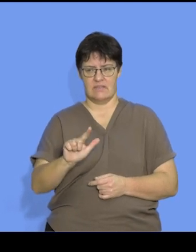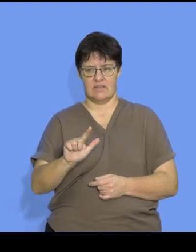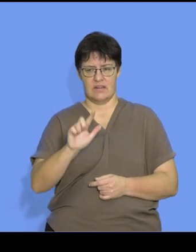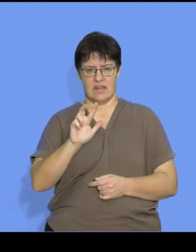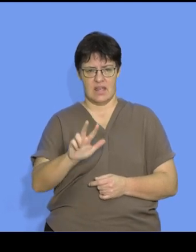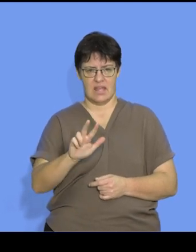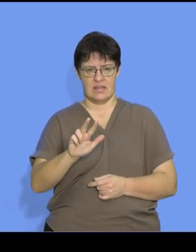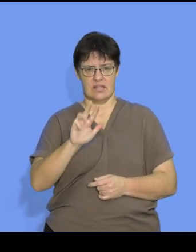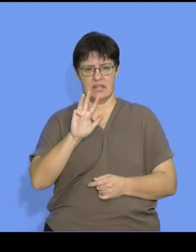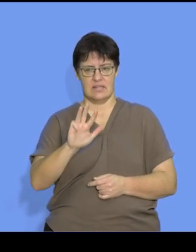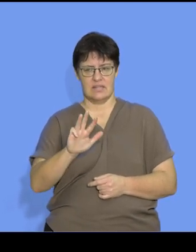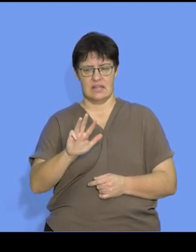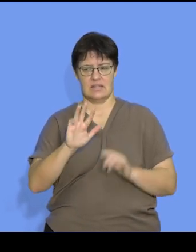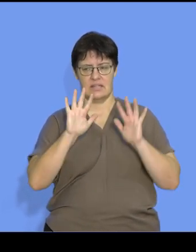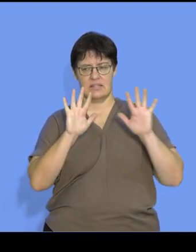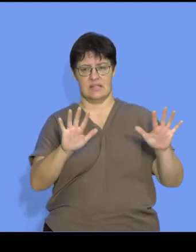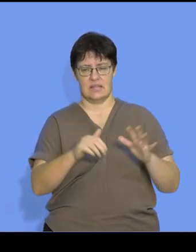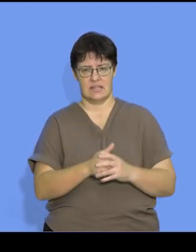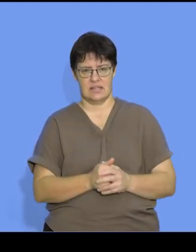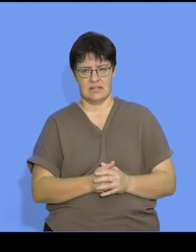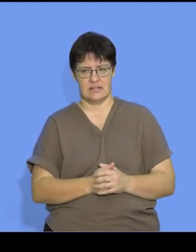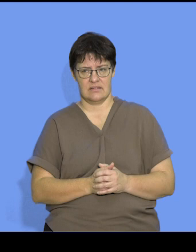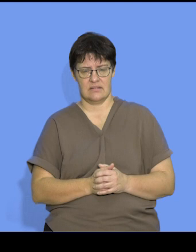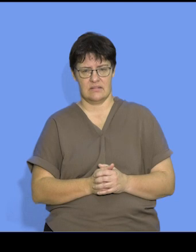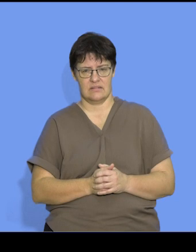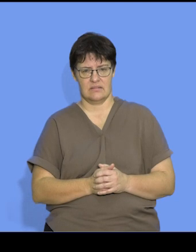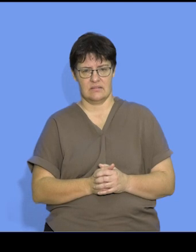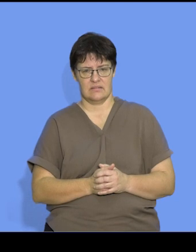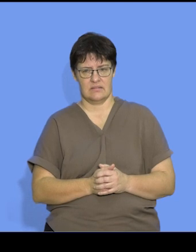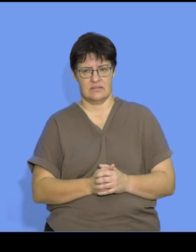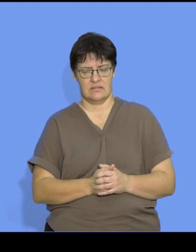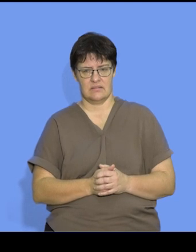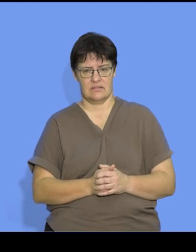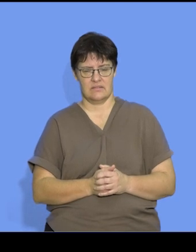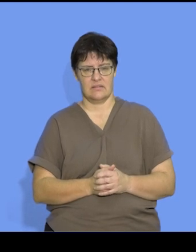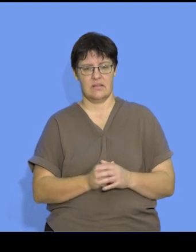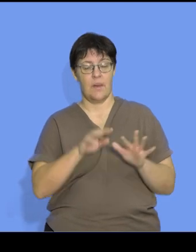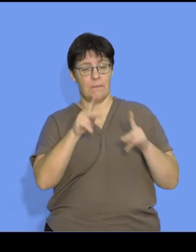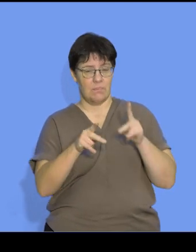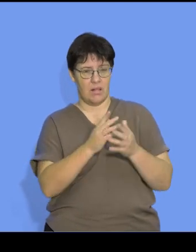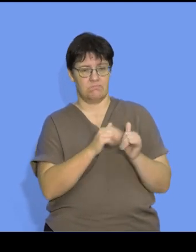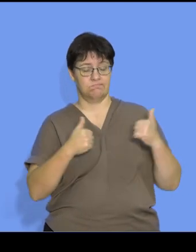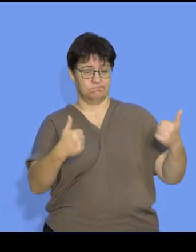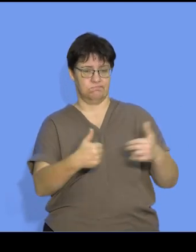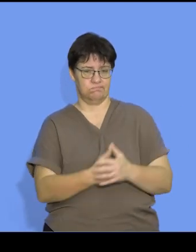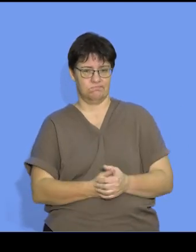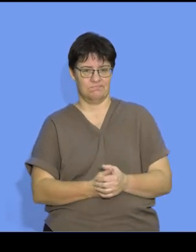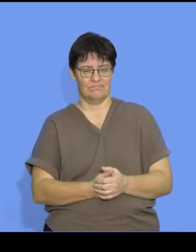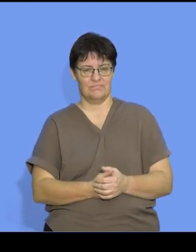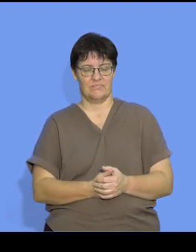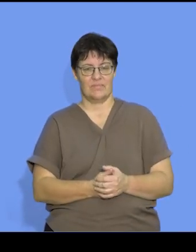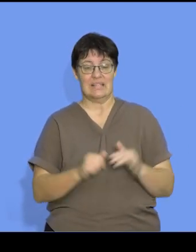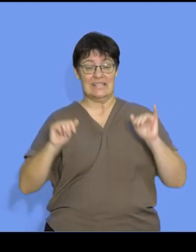7, 8, 9, 10 people seated. So I'm just going to draw a big 10 over